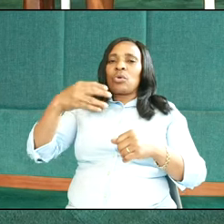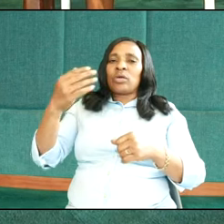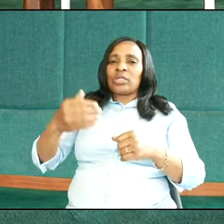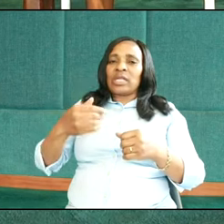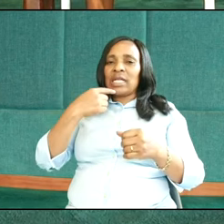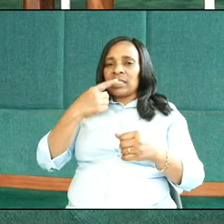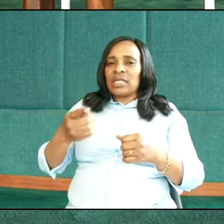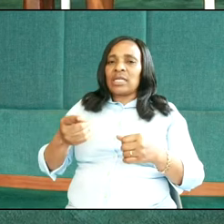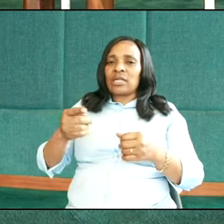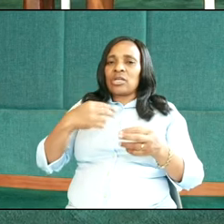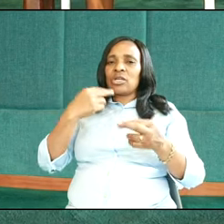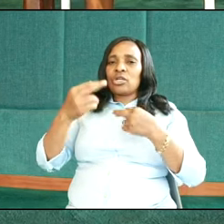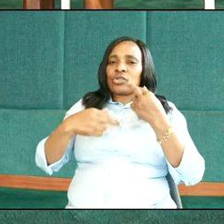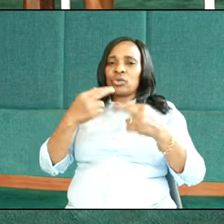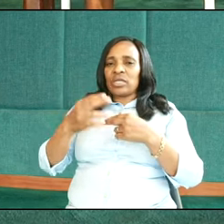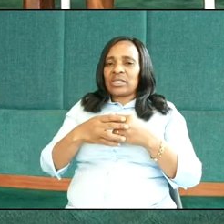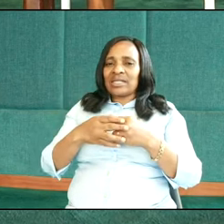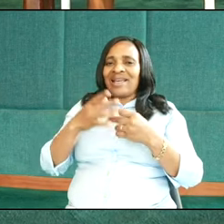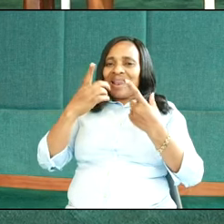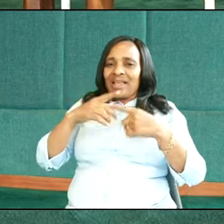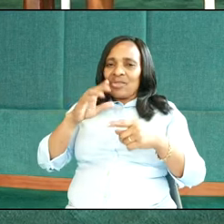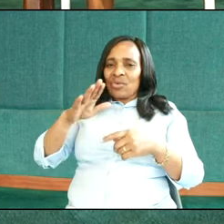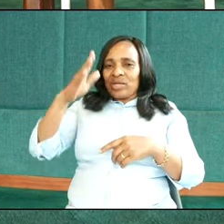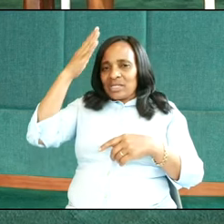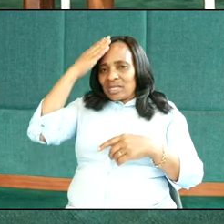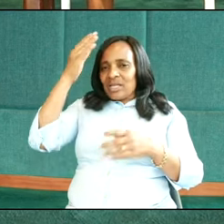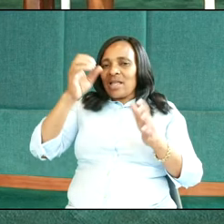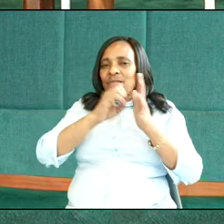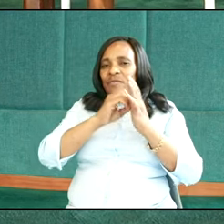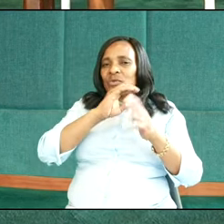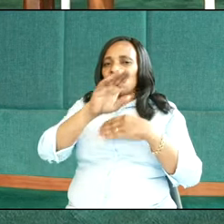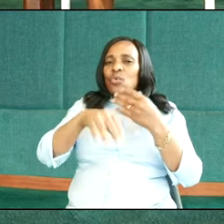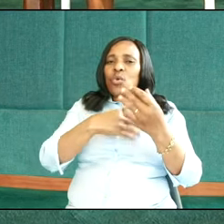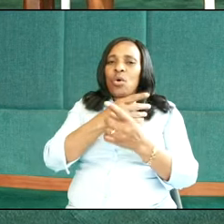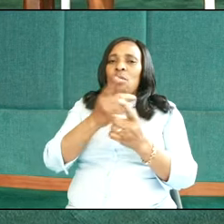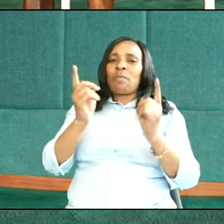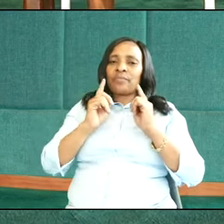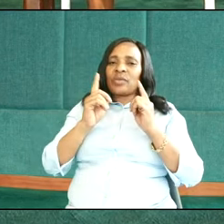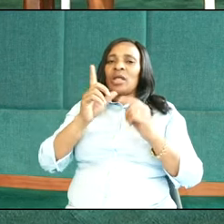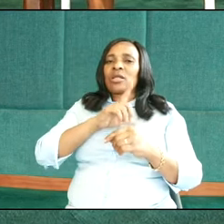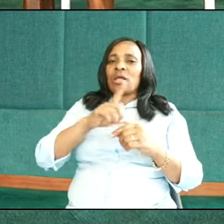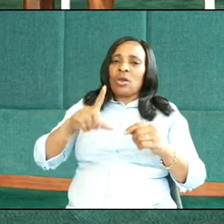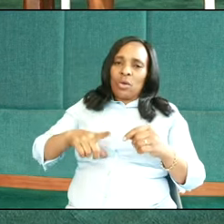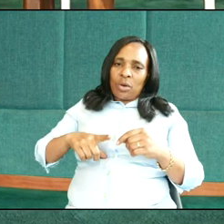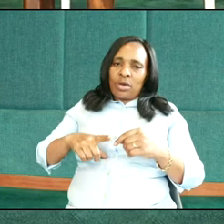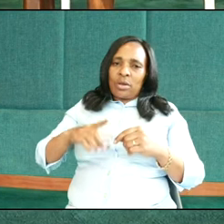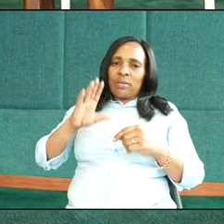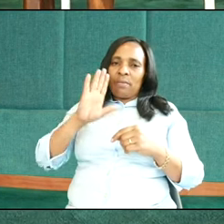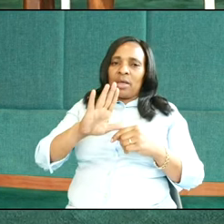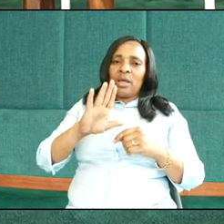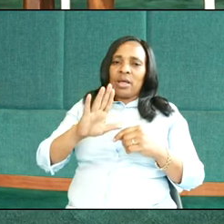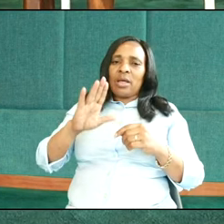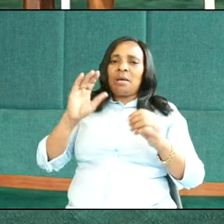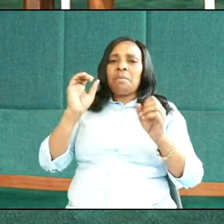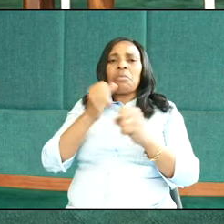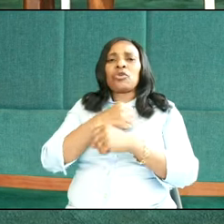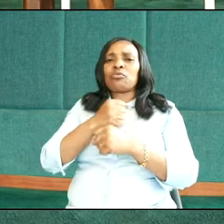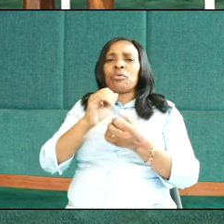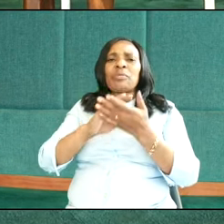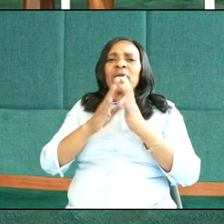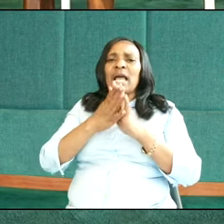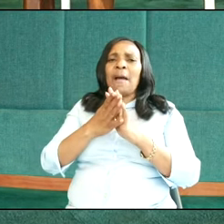say it again, rejoice. Let your gentleness be evident to all. The Lord is near. Not be anxious about